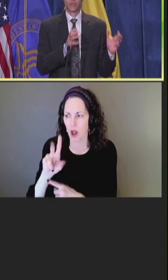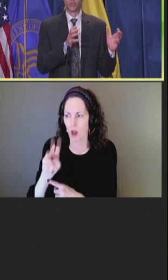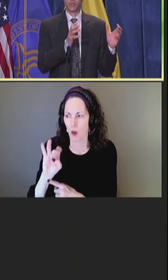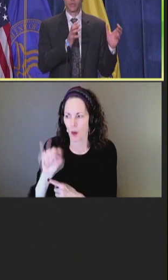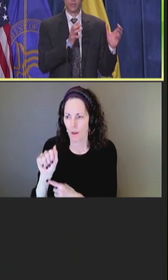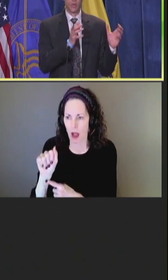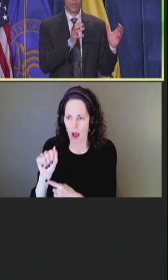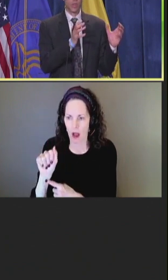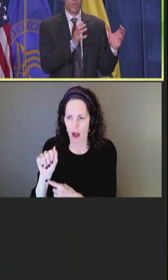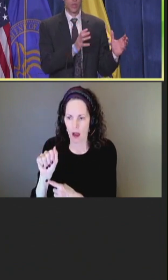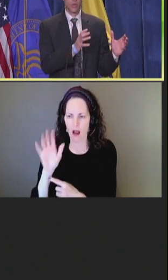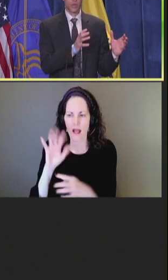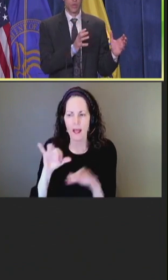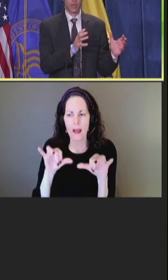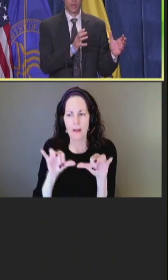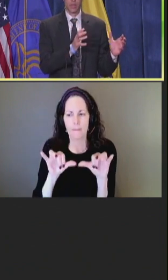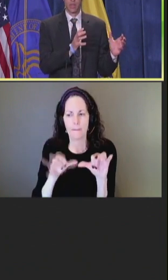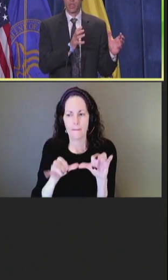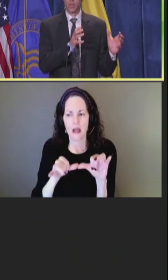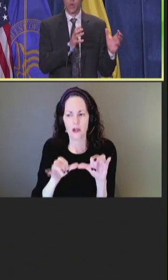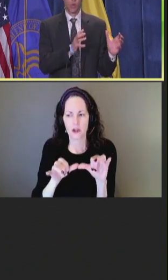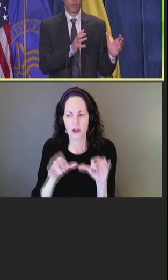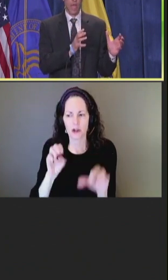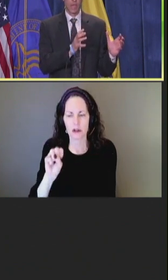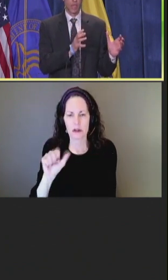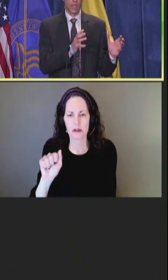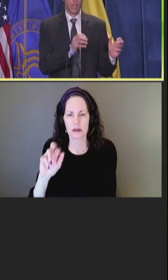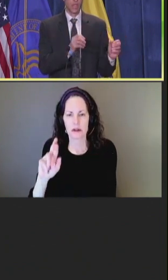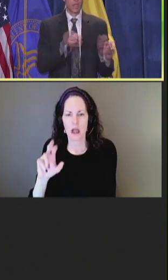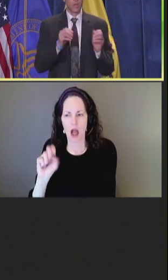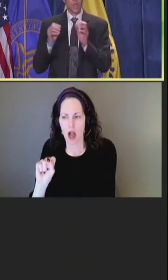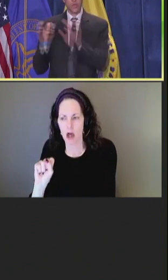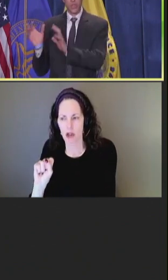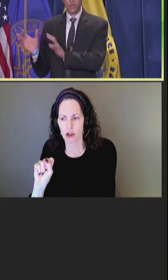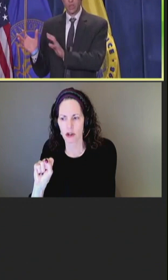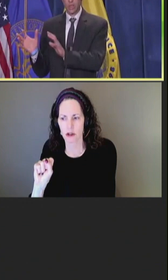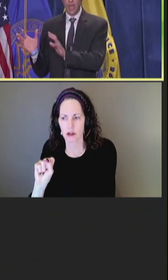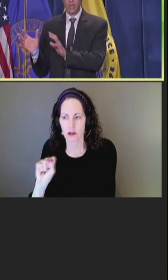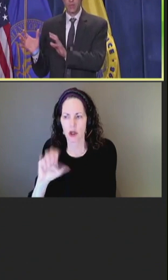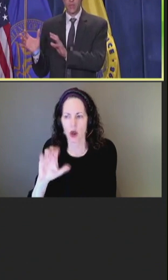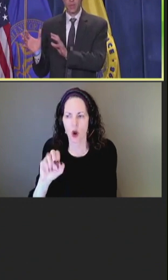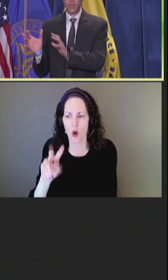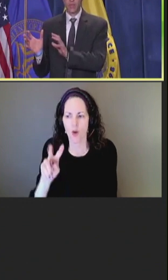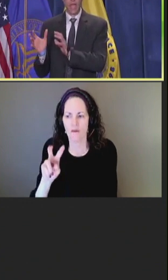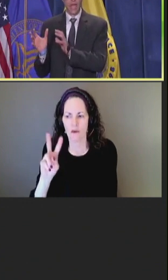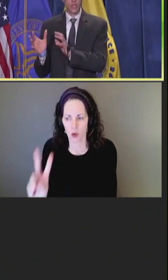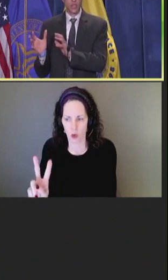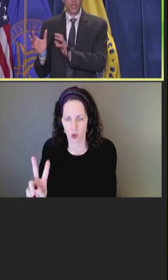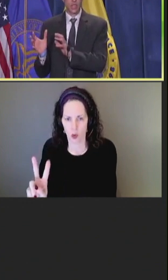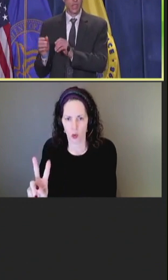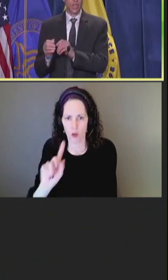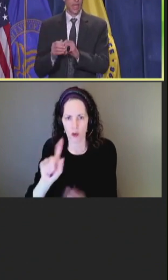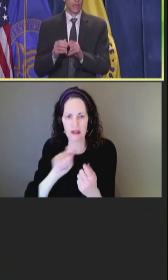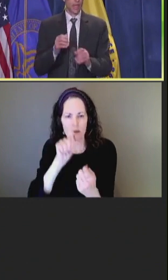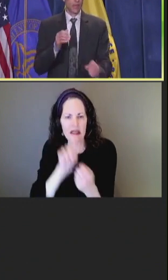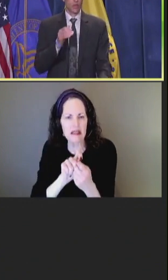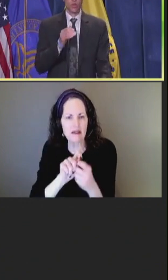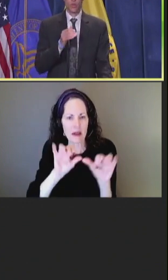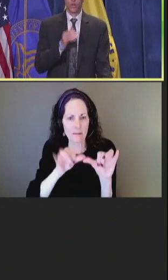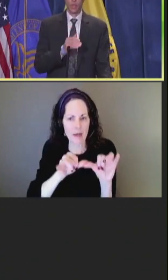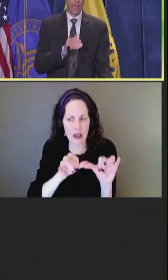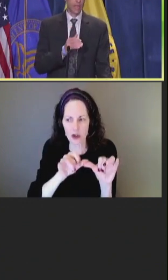measures SARS-CoV-2 specific total IG, a traditional ELISA, which measures IgG, and